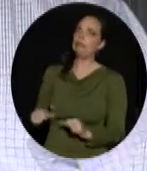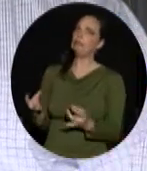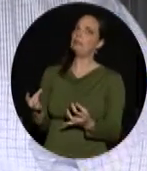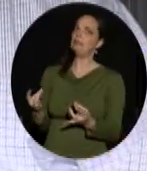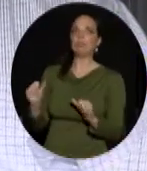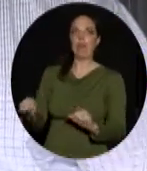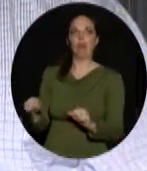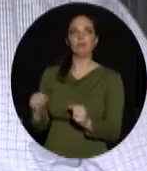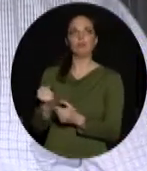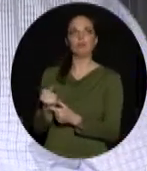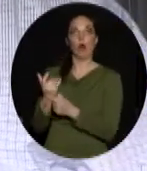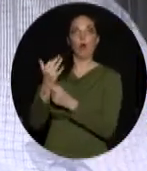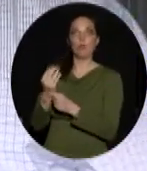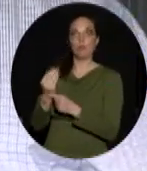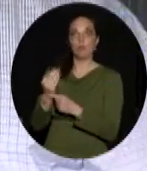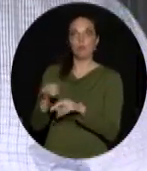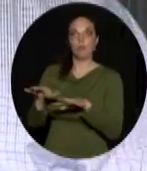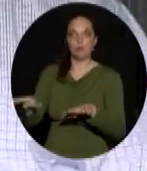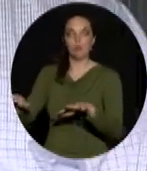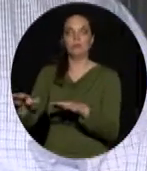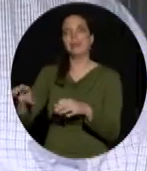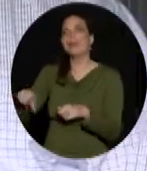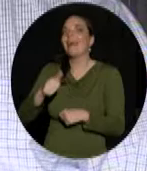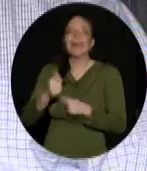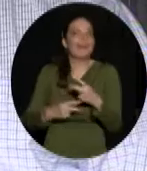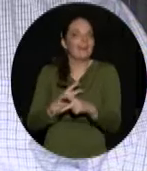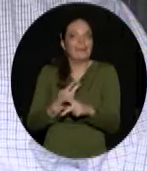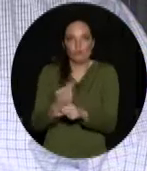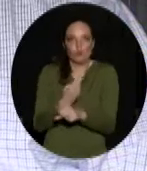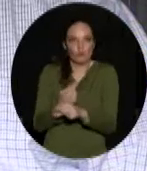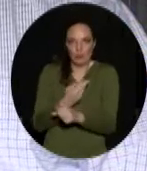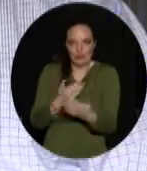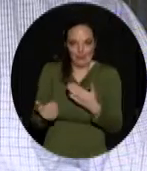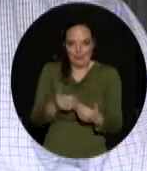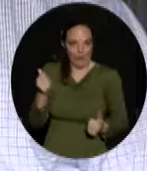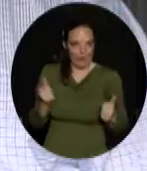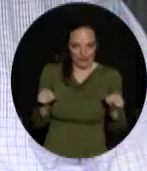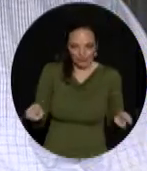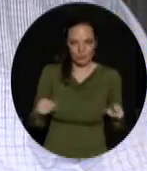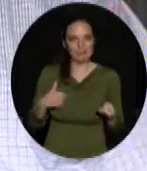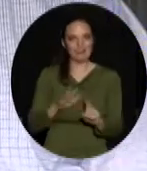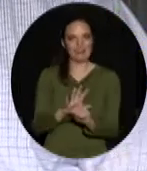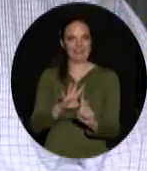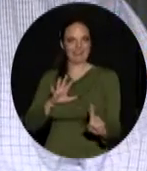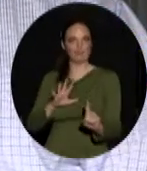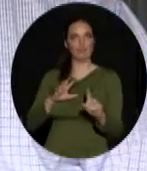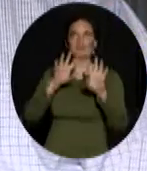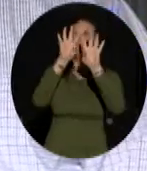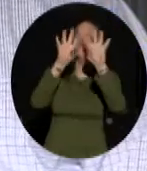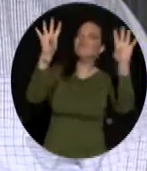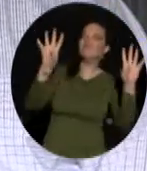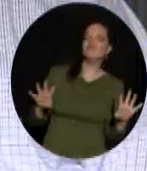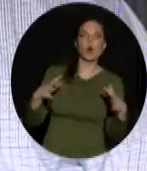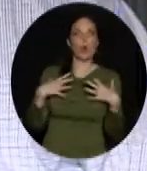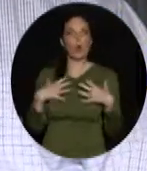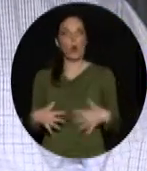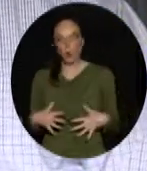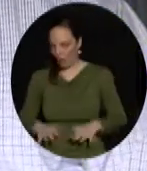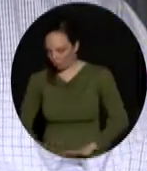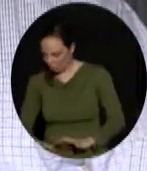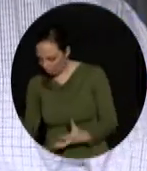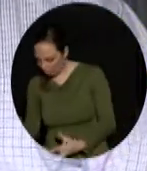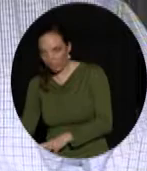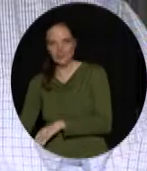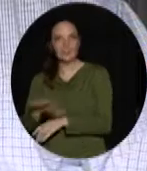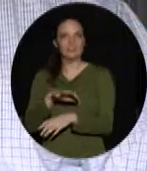a fire, and whether you're using any kind of space heater, it's always good to make sure that you're keeping it away from drapes, away from clothes on the floor,